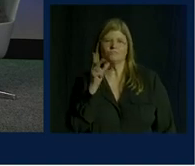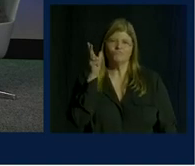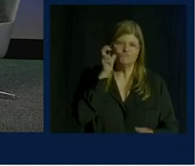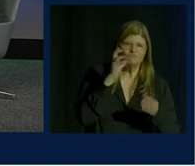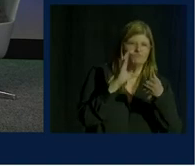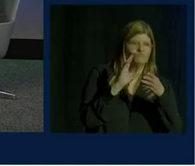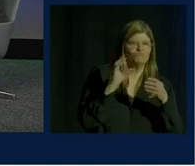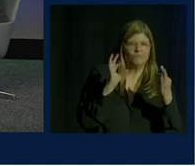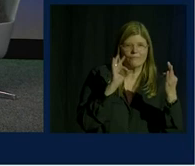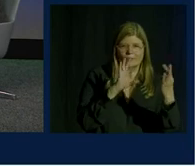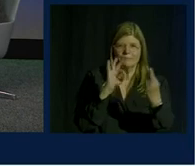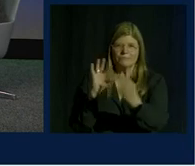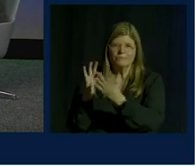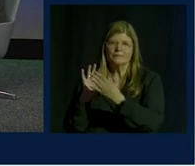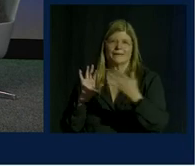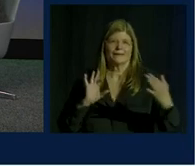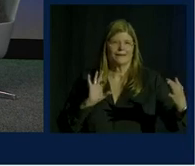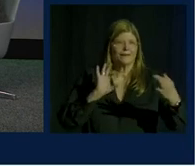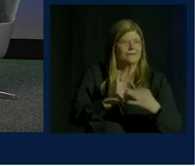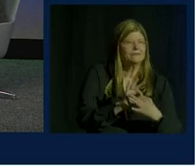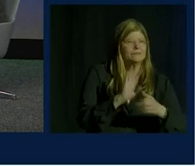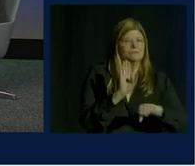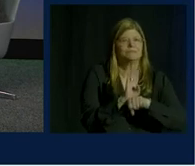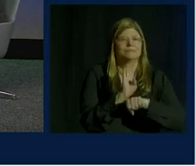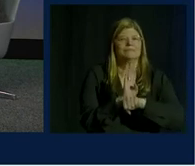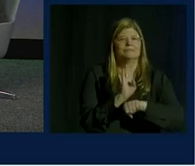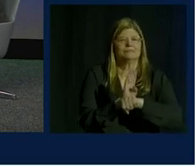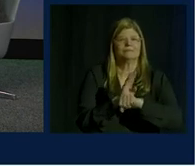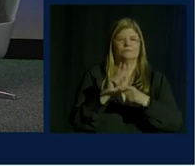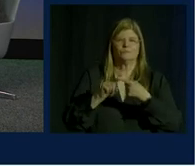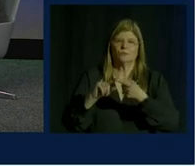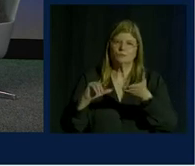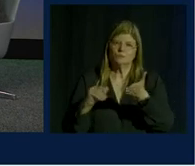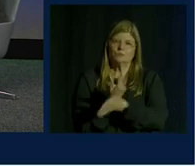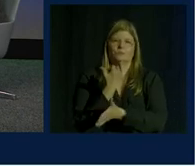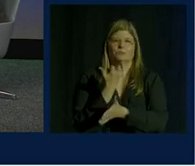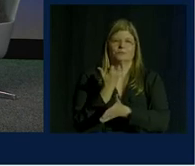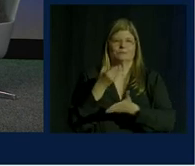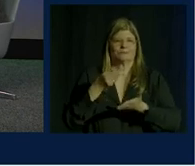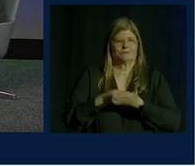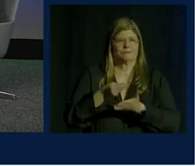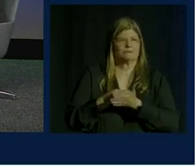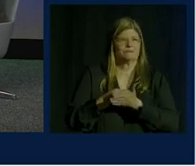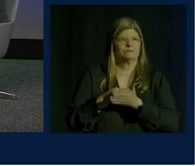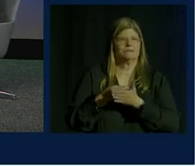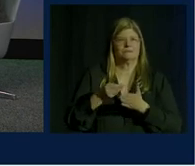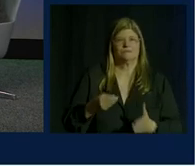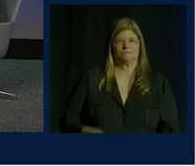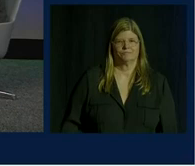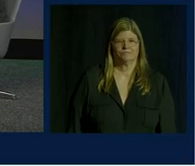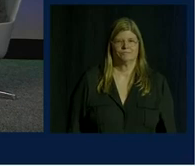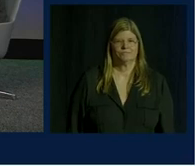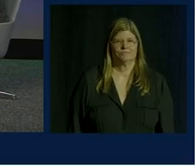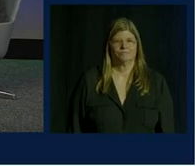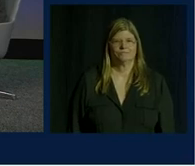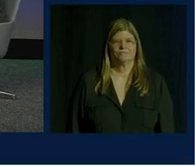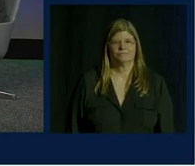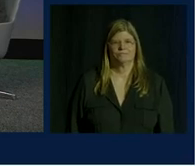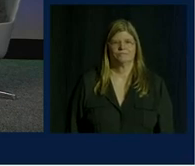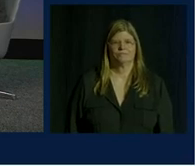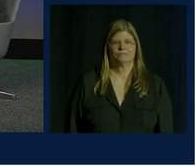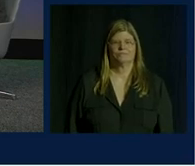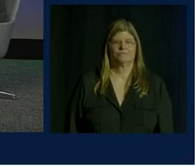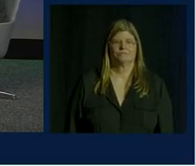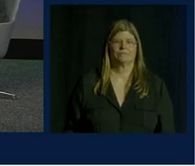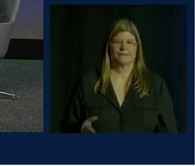new consumers that they otherwise would have never met or engaged with. And as you guys continue to innovate in your own platforms, I'm certain that we'll be